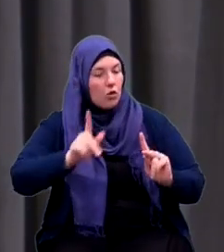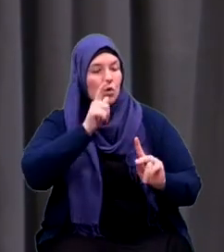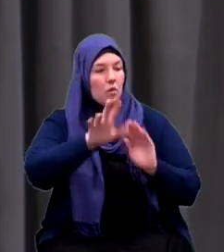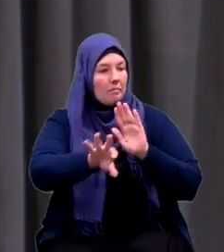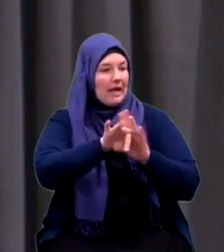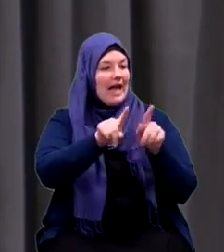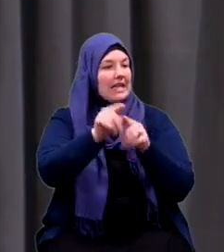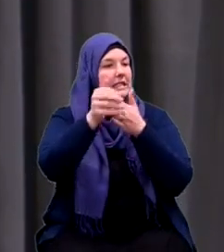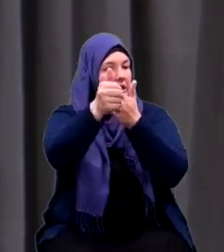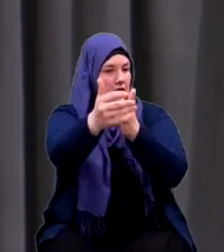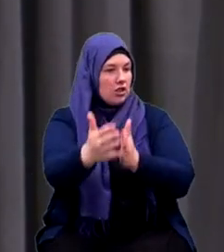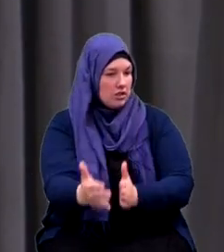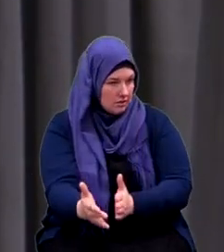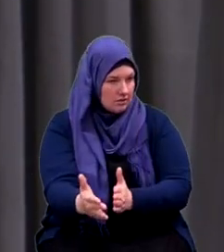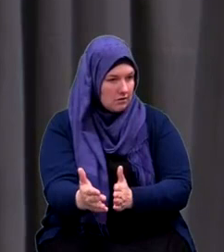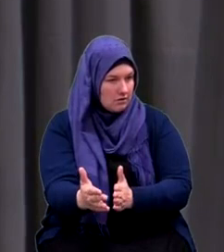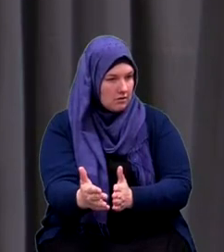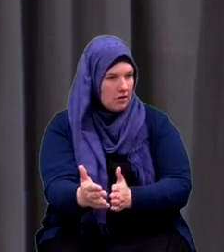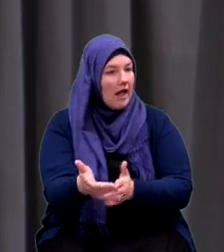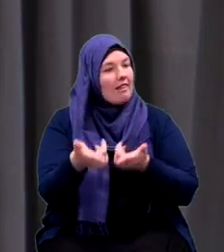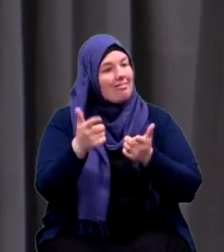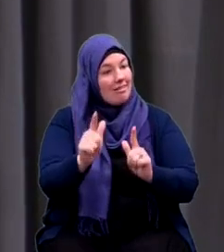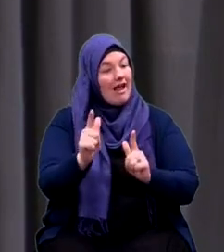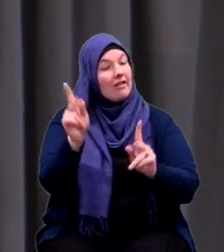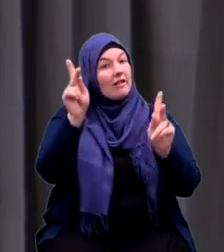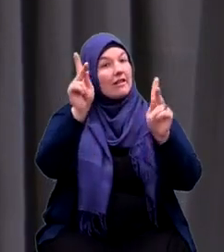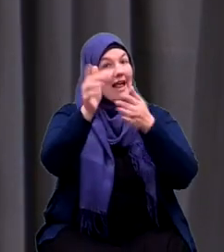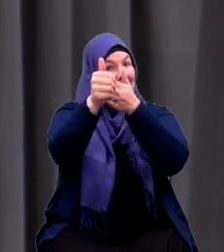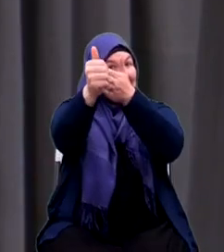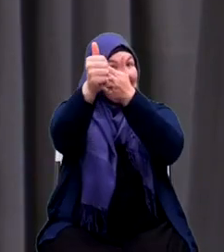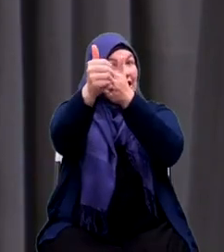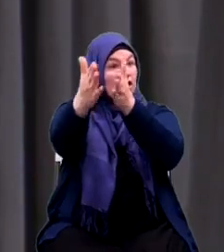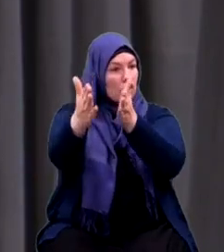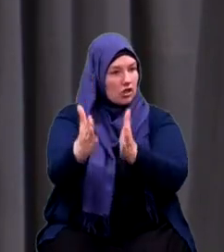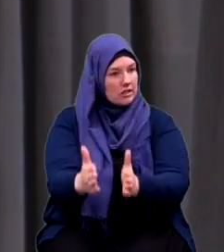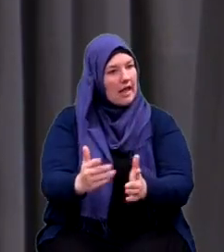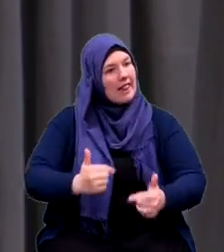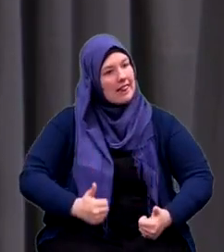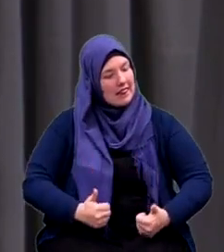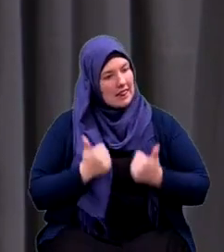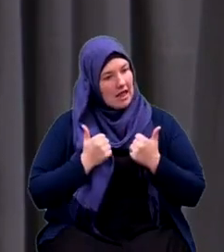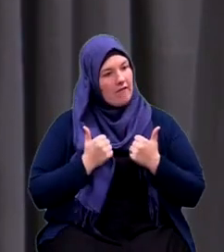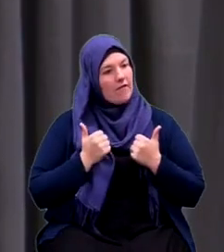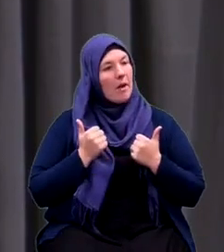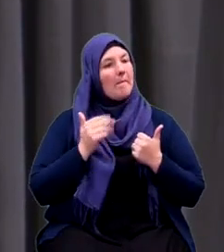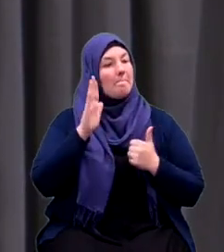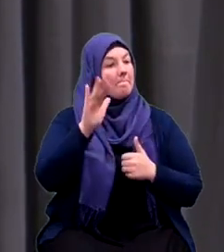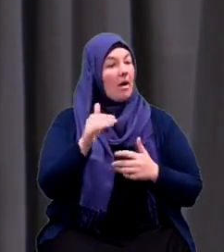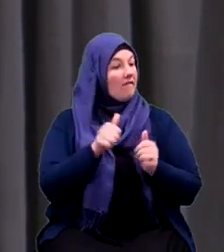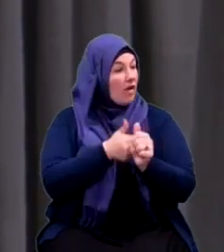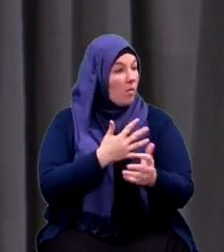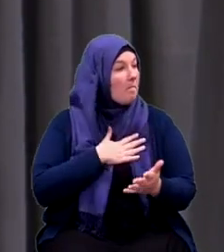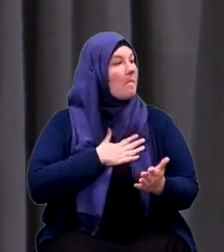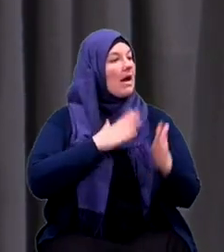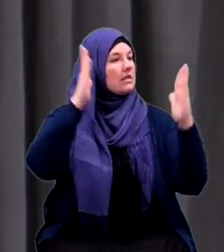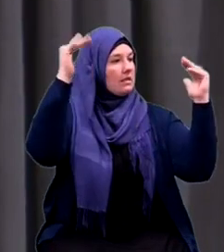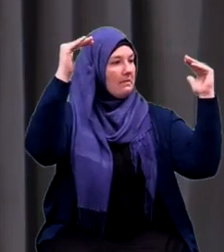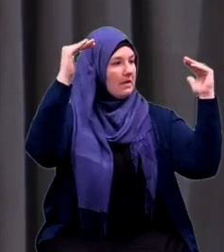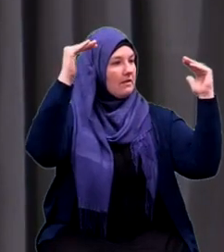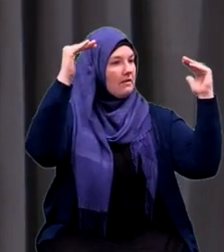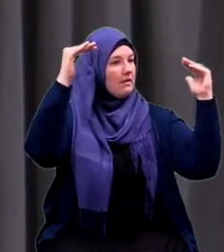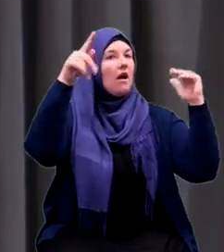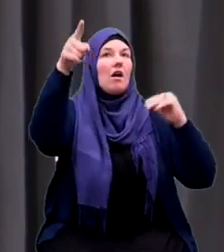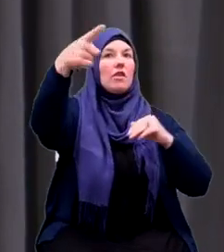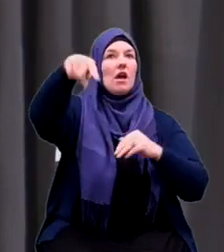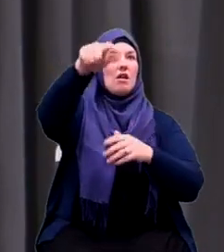leaders. And let those leaders live by your expectations, not the other